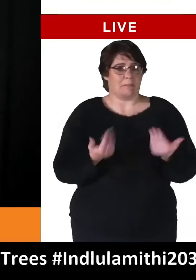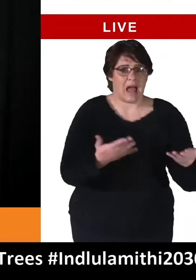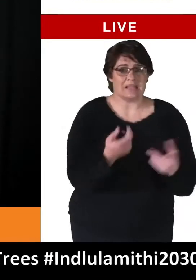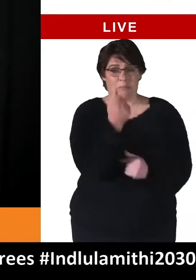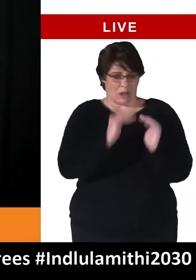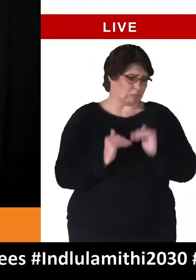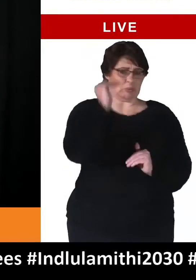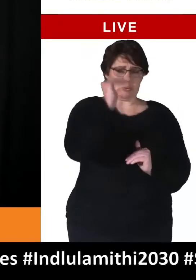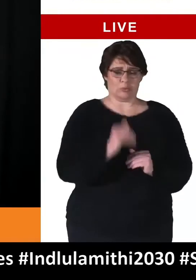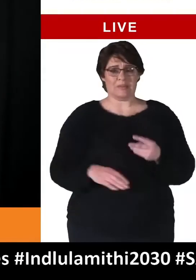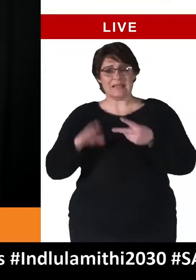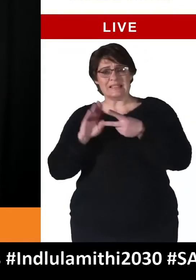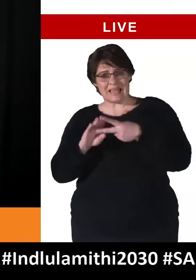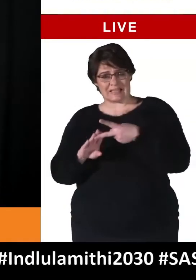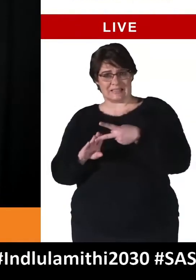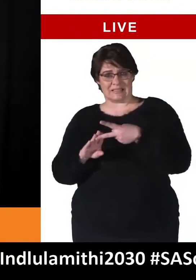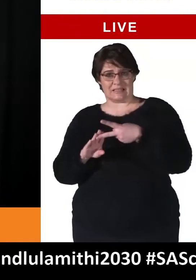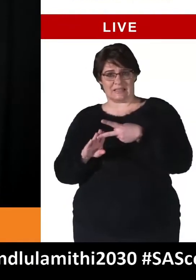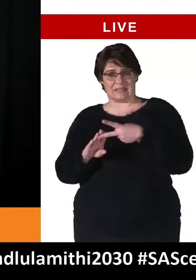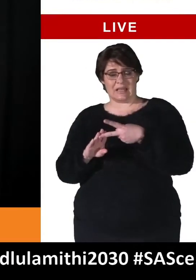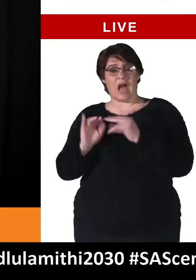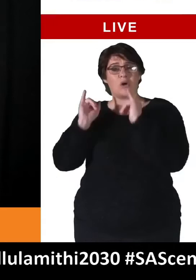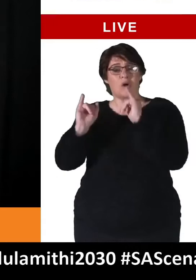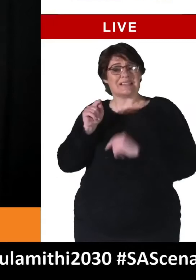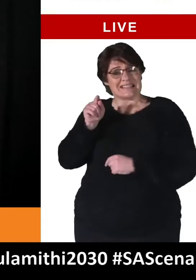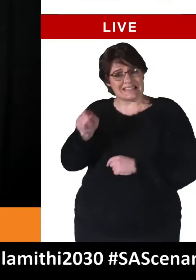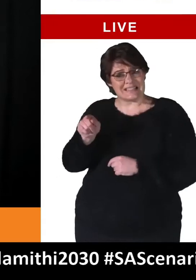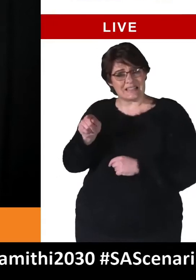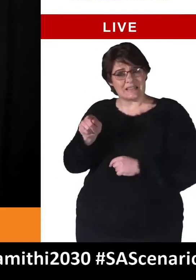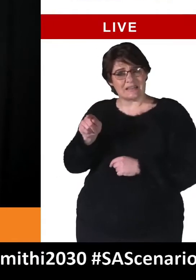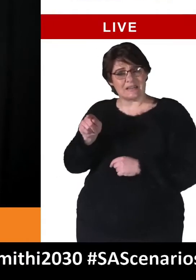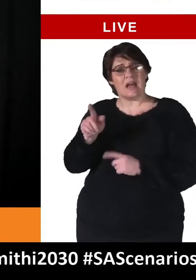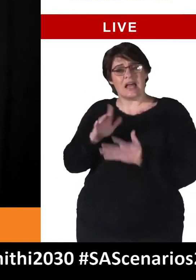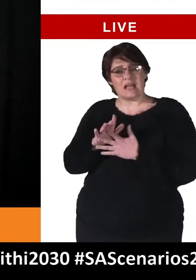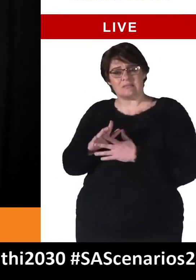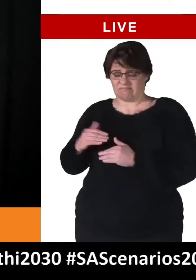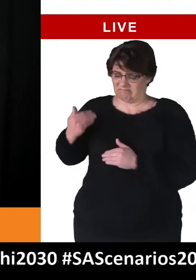Secondly, there has been a chronic crisis, one which is persistent,